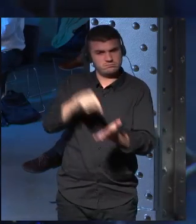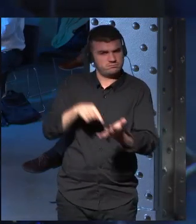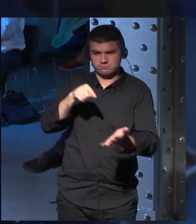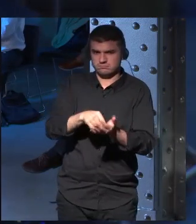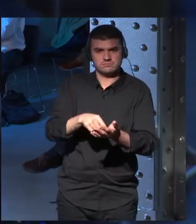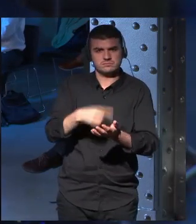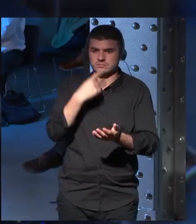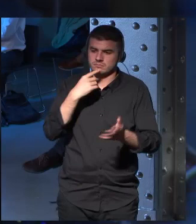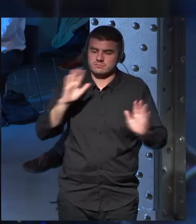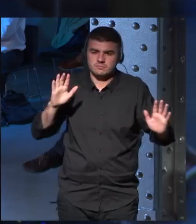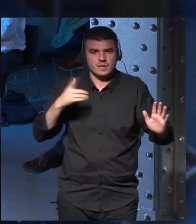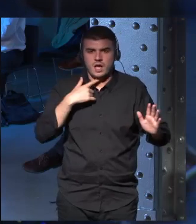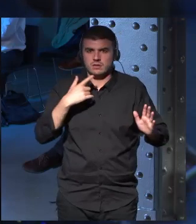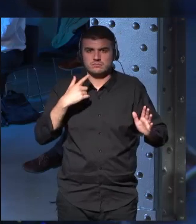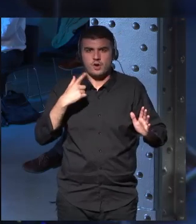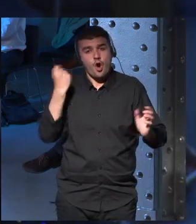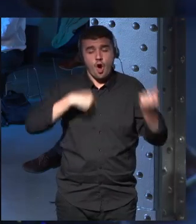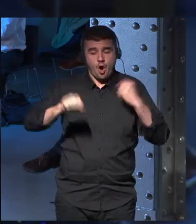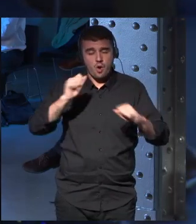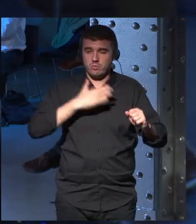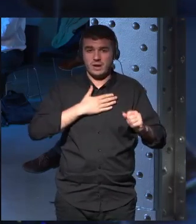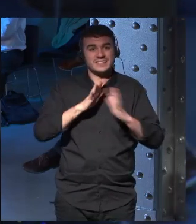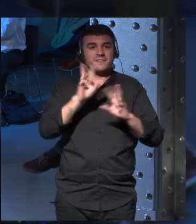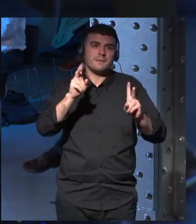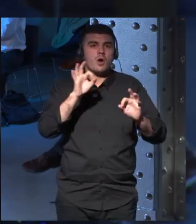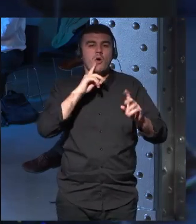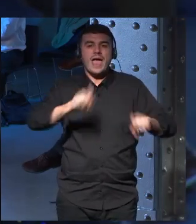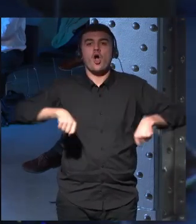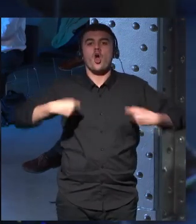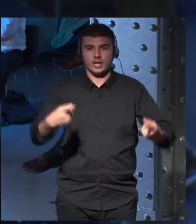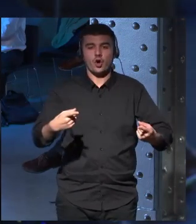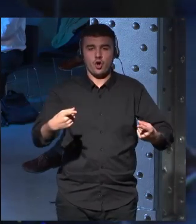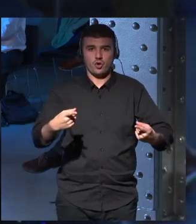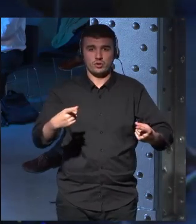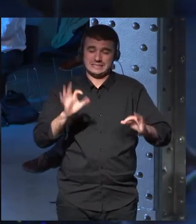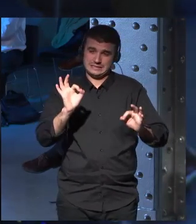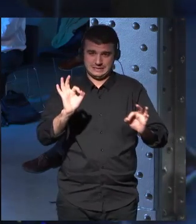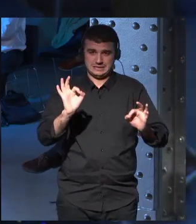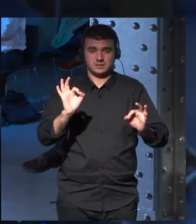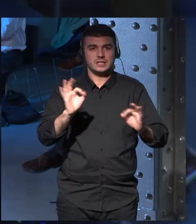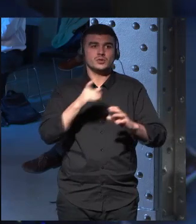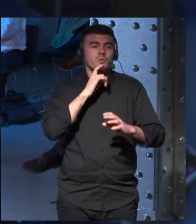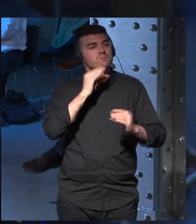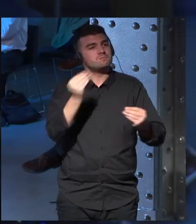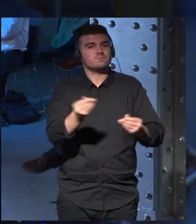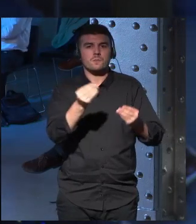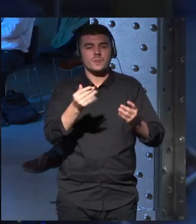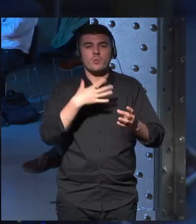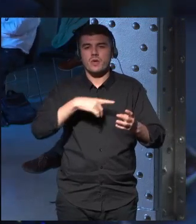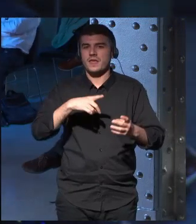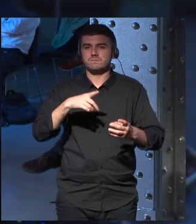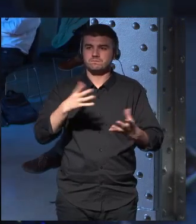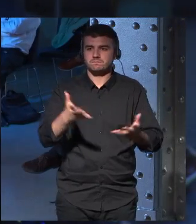that is, ecologically speaking, reckless. To justify her actions, she